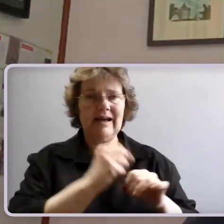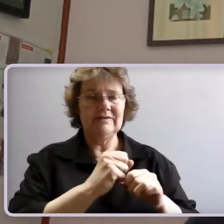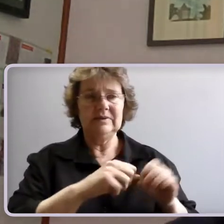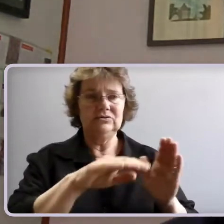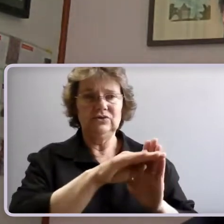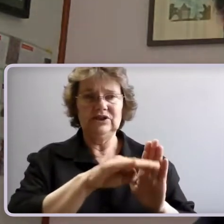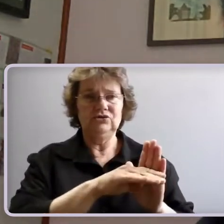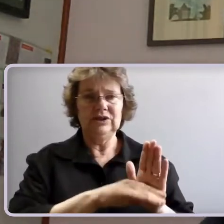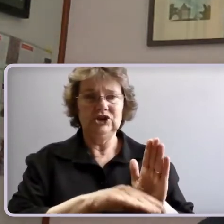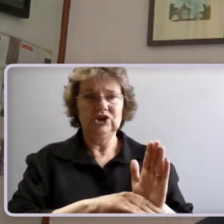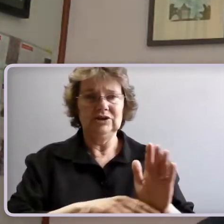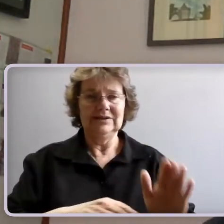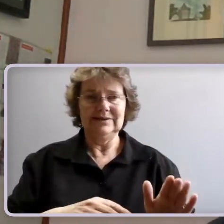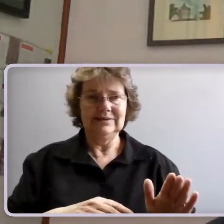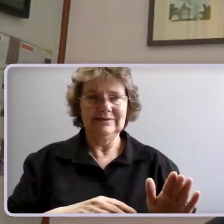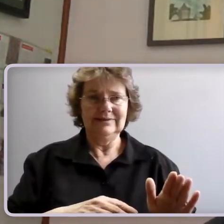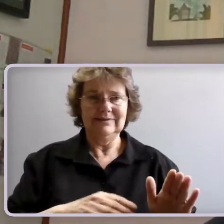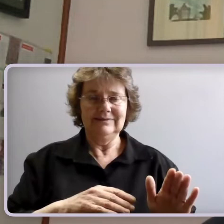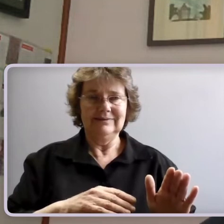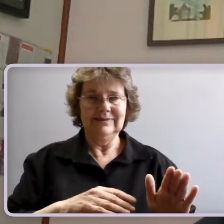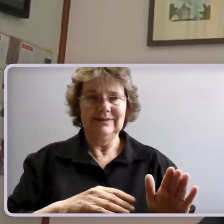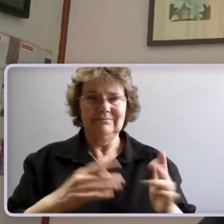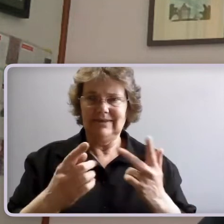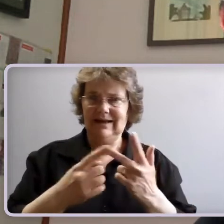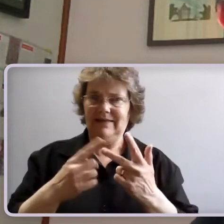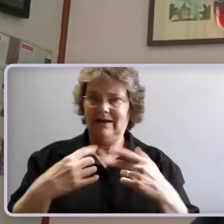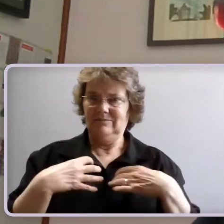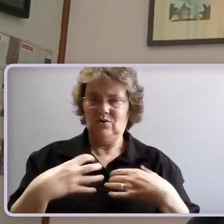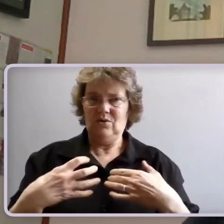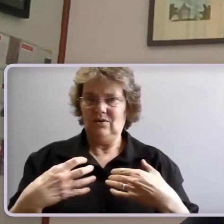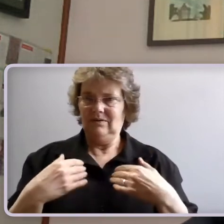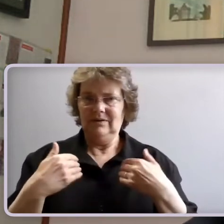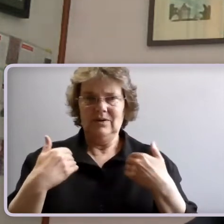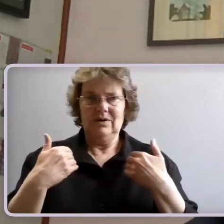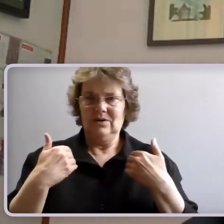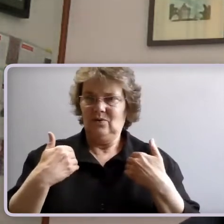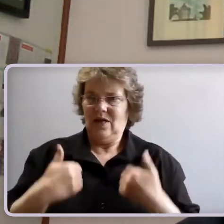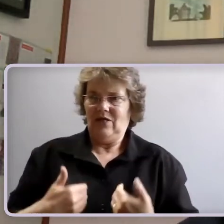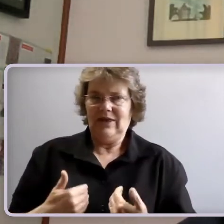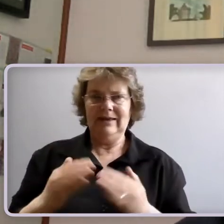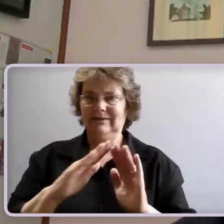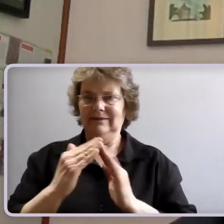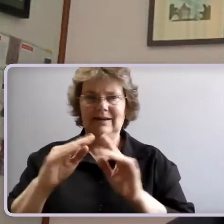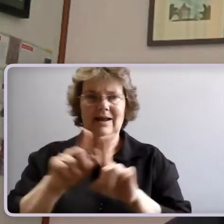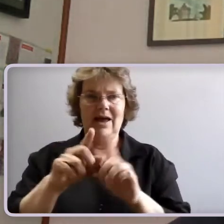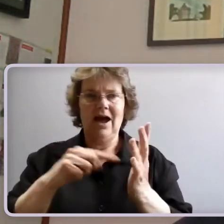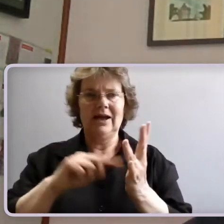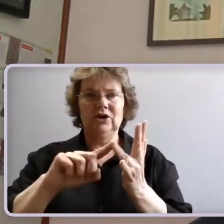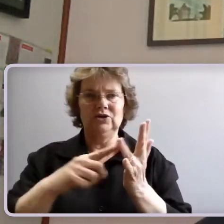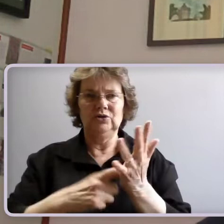wealthier and established communities like Toorak or North Shore Sydney.